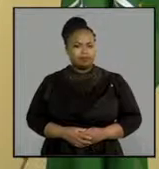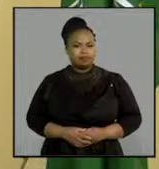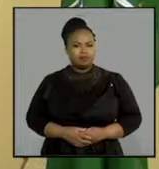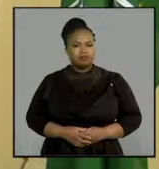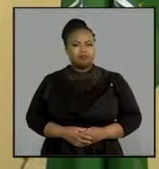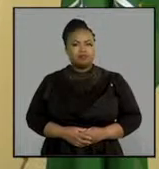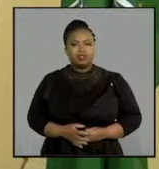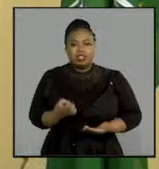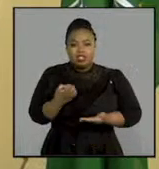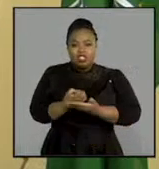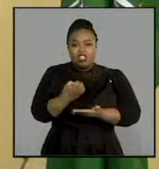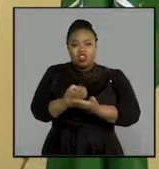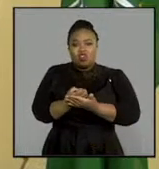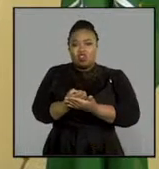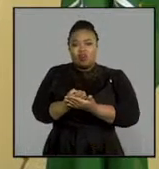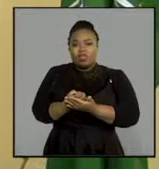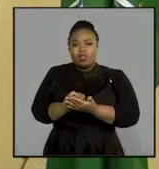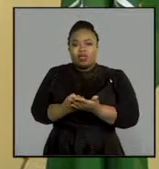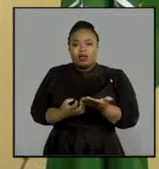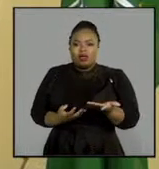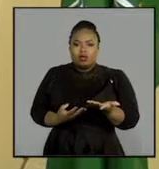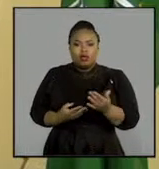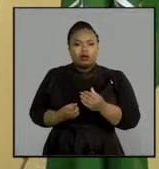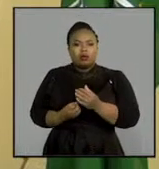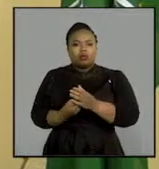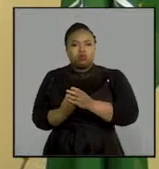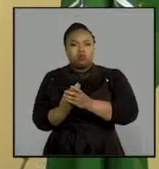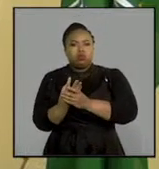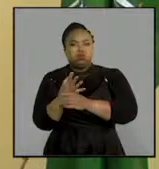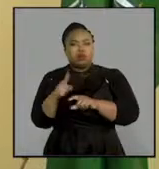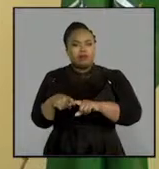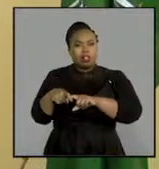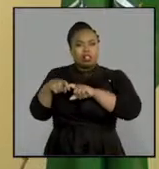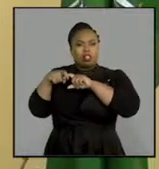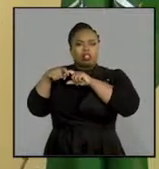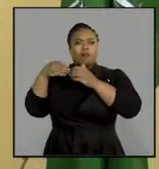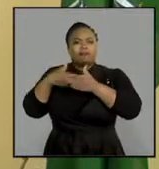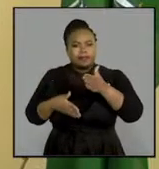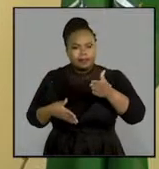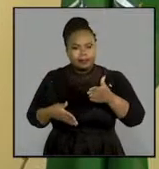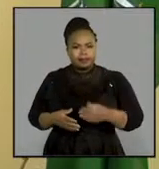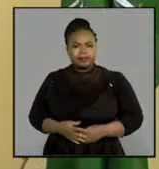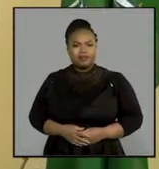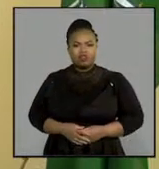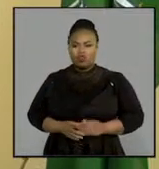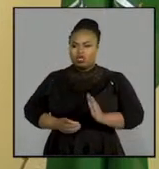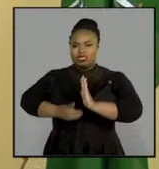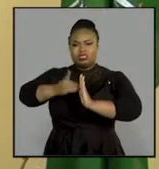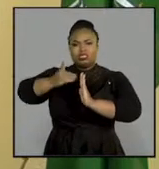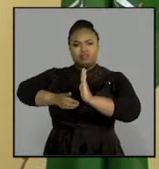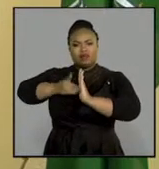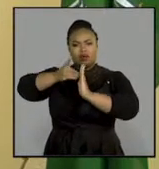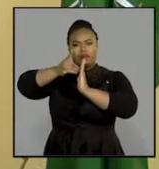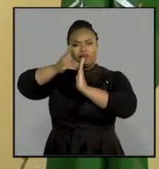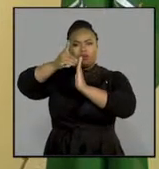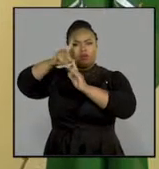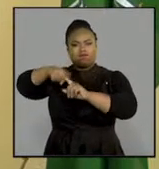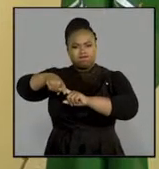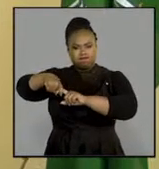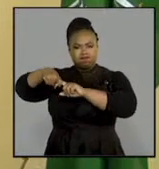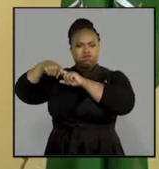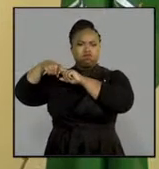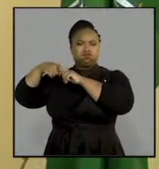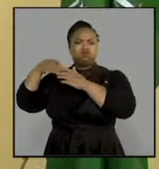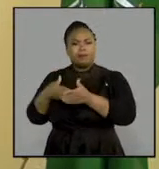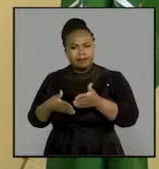When growth at the economic level stalls, when development is halted,